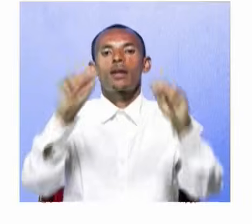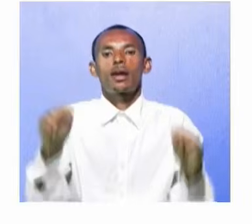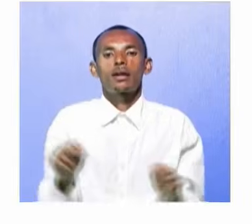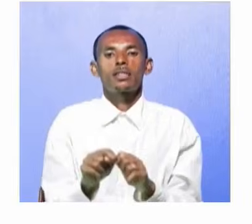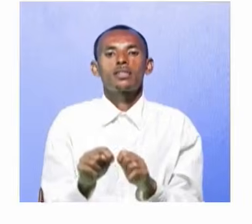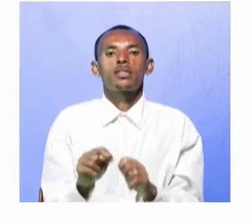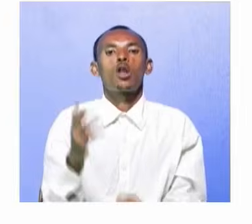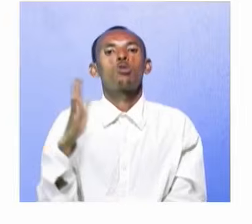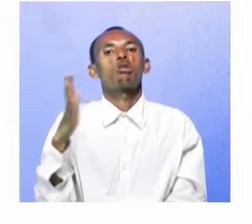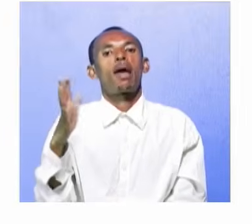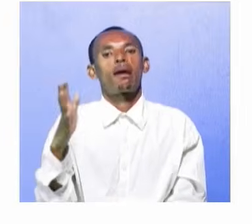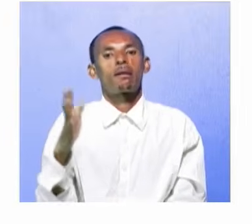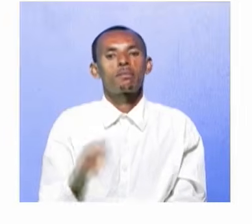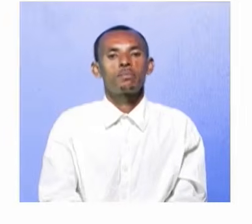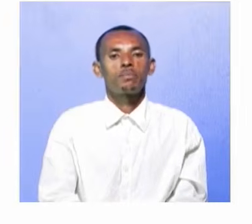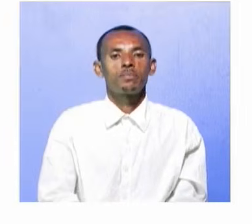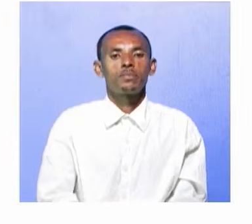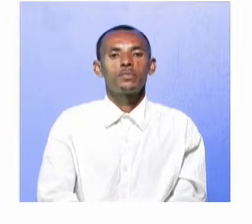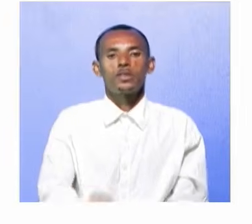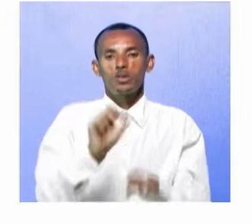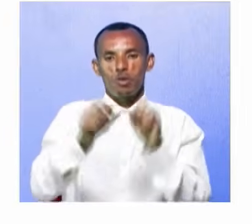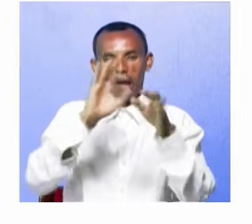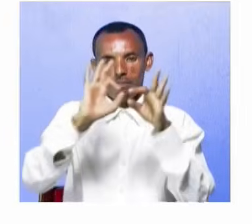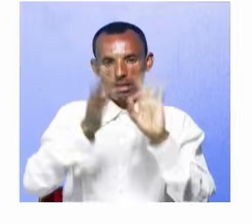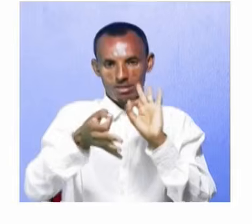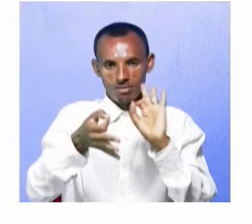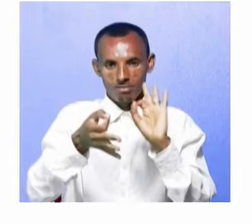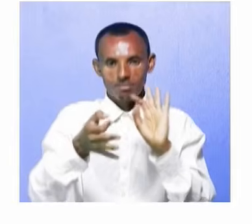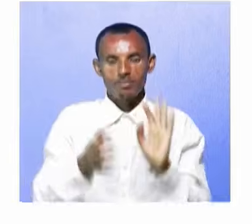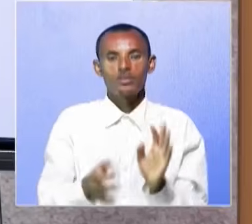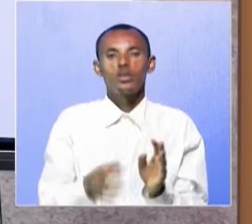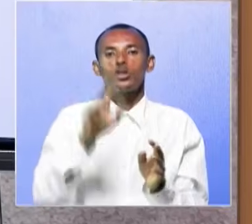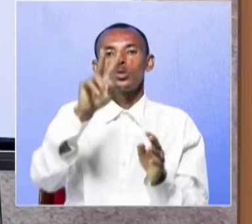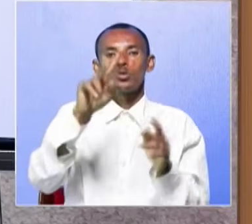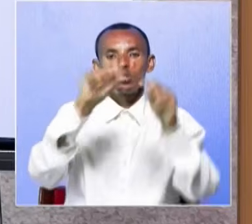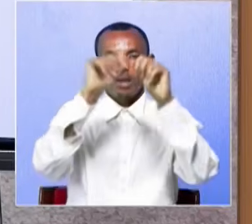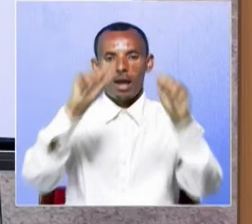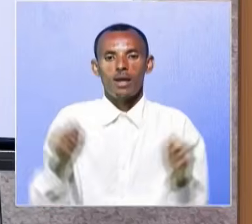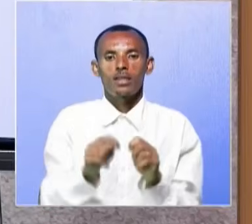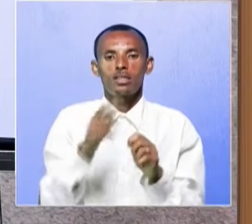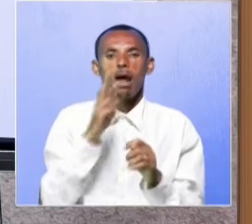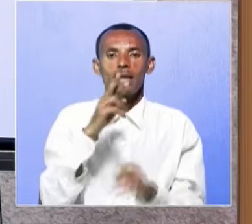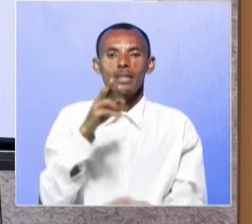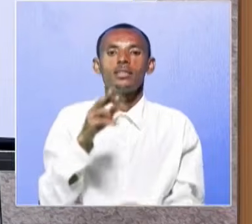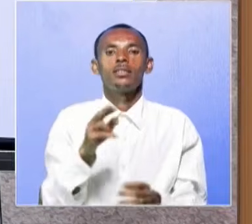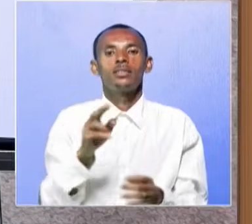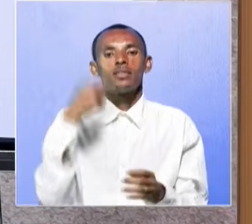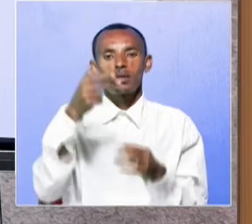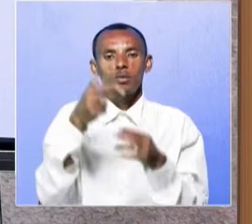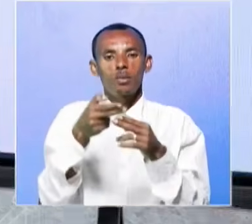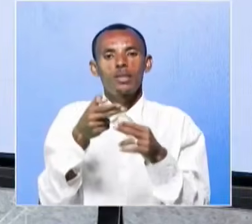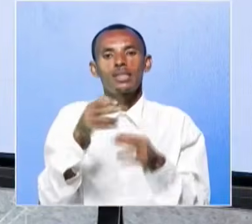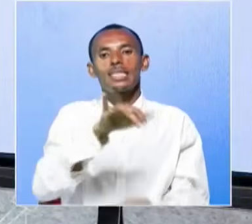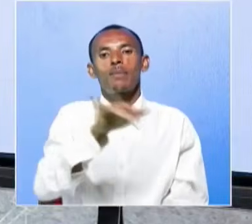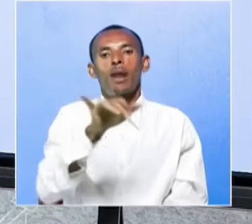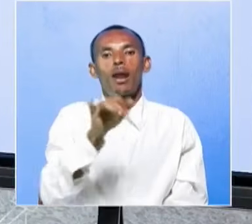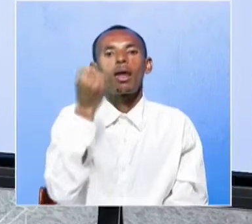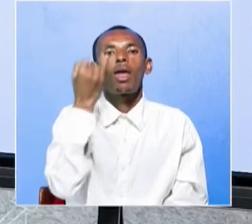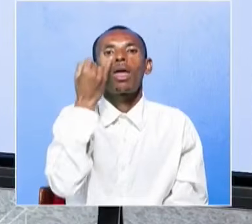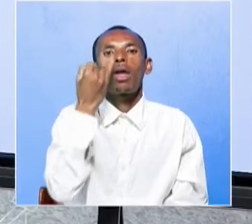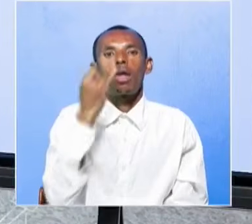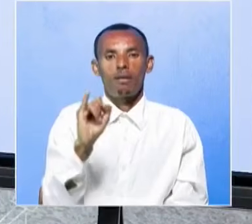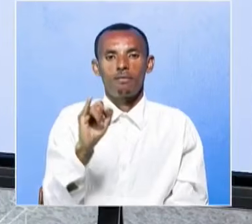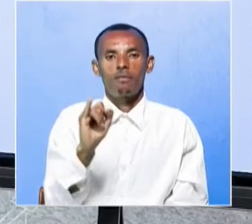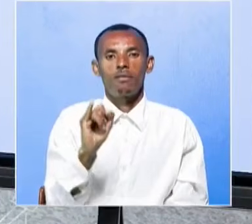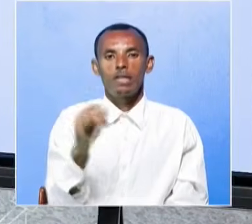like. So by definition, two triangles are said to be similar if